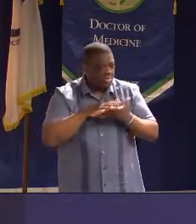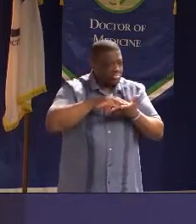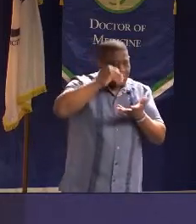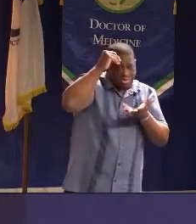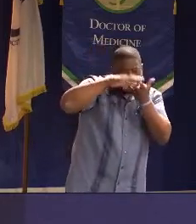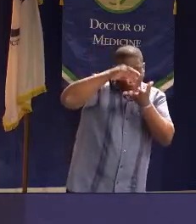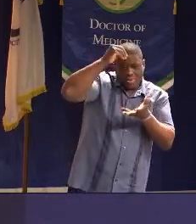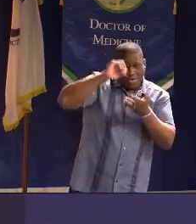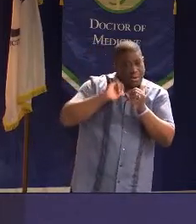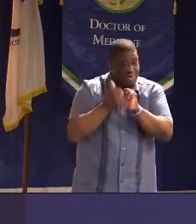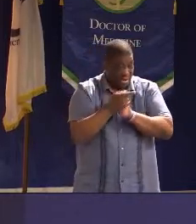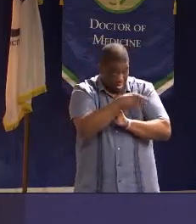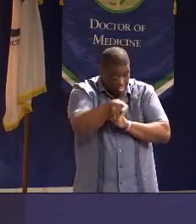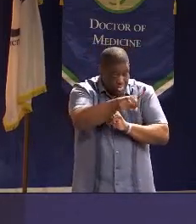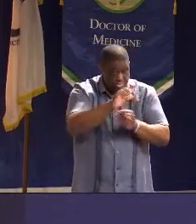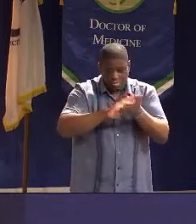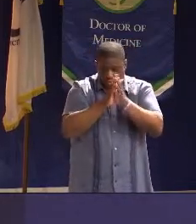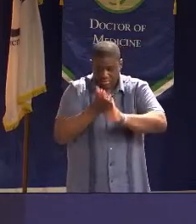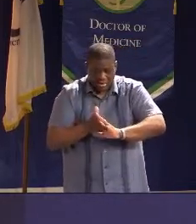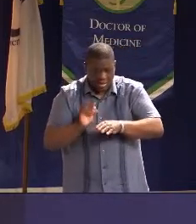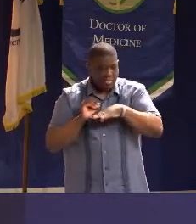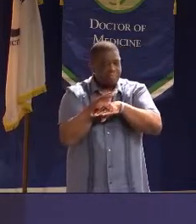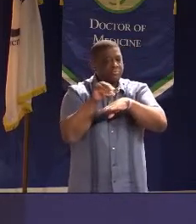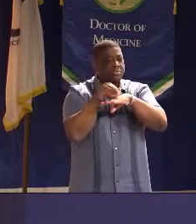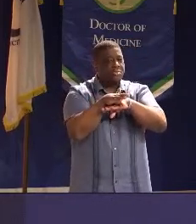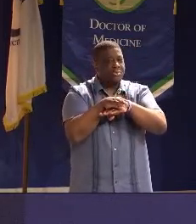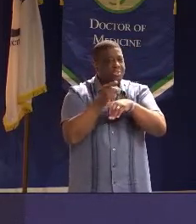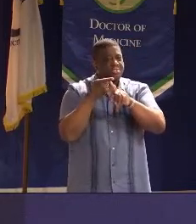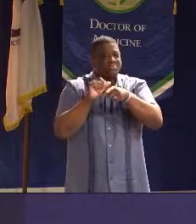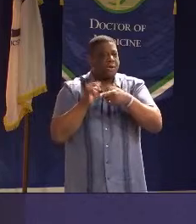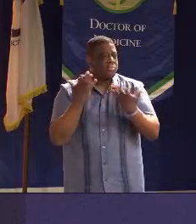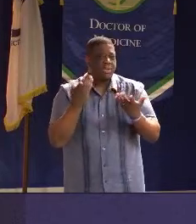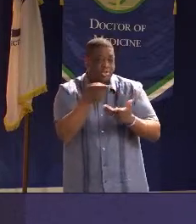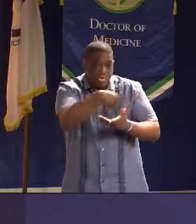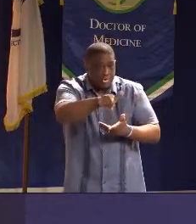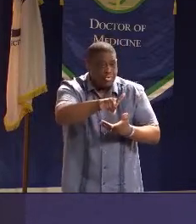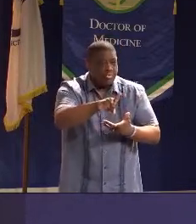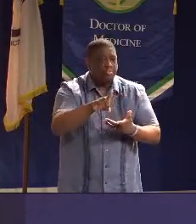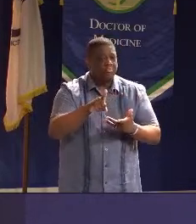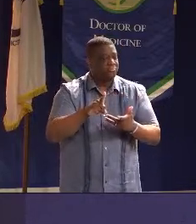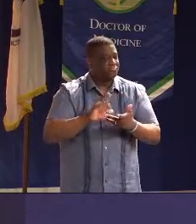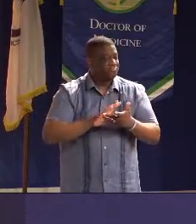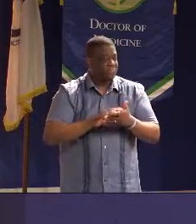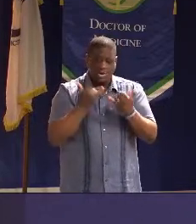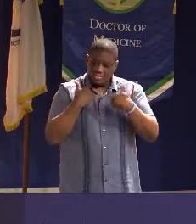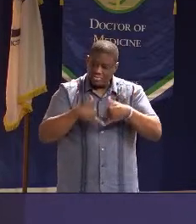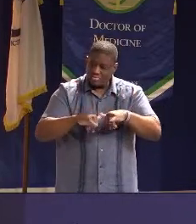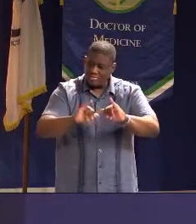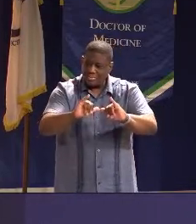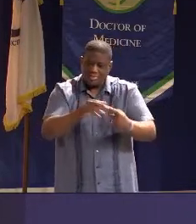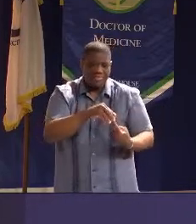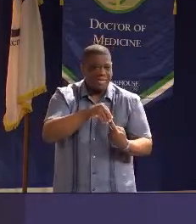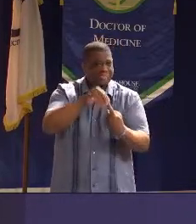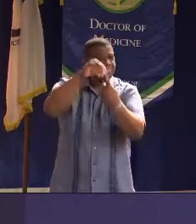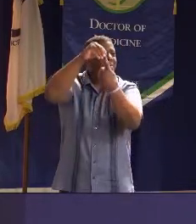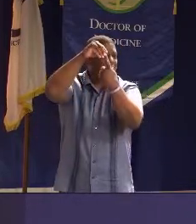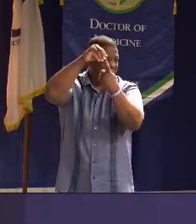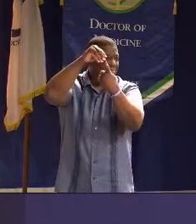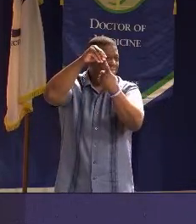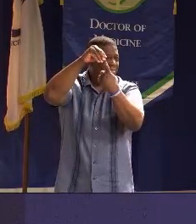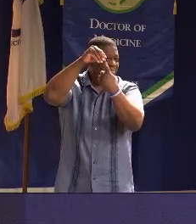how you were influenced by your path. You are still undeniably exceptional, and we are